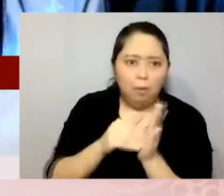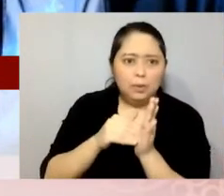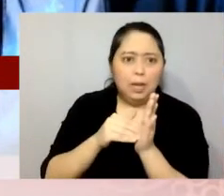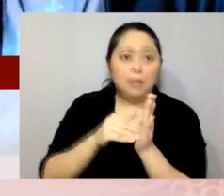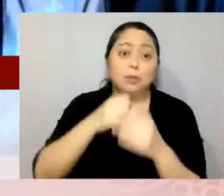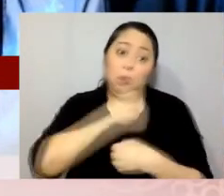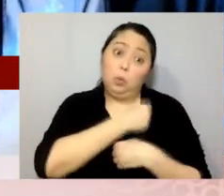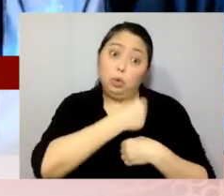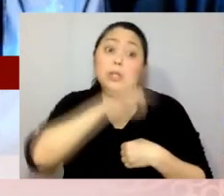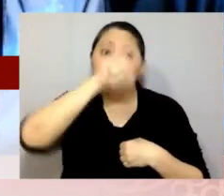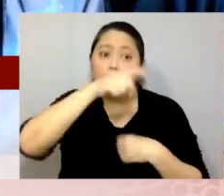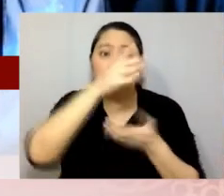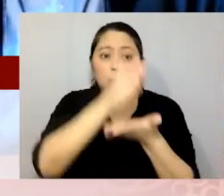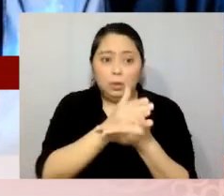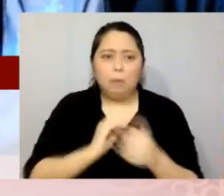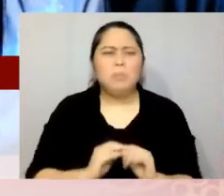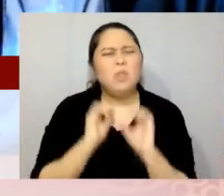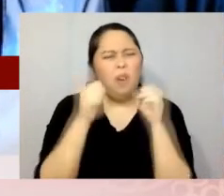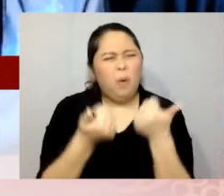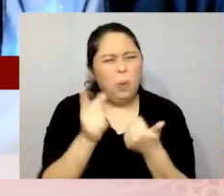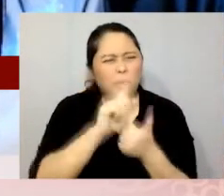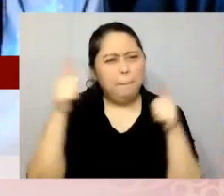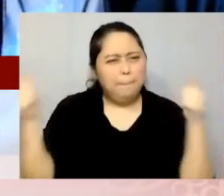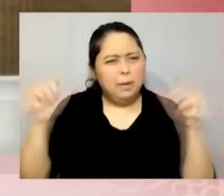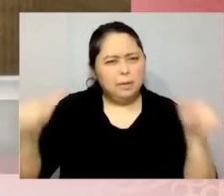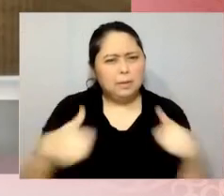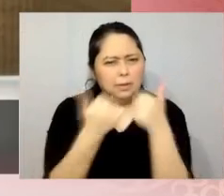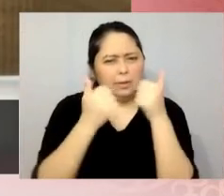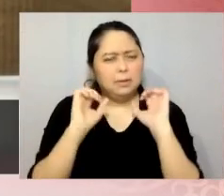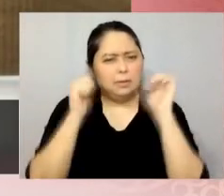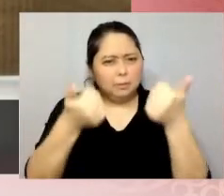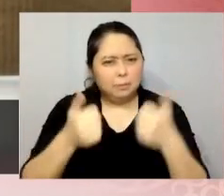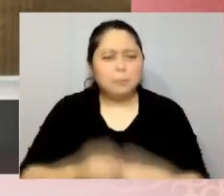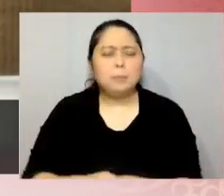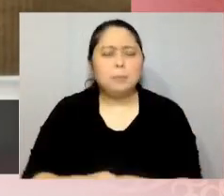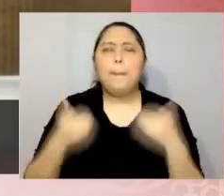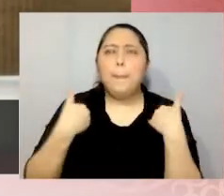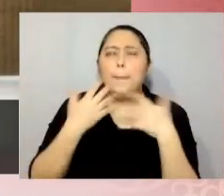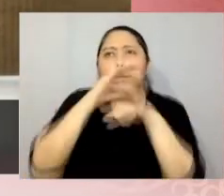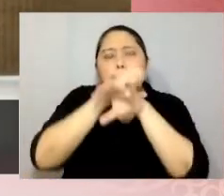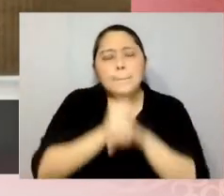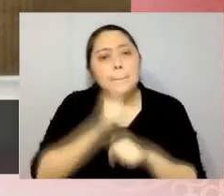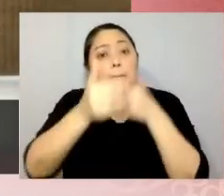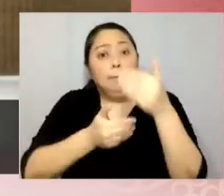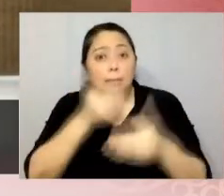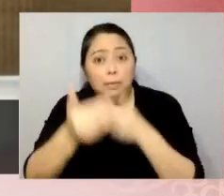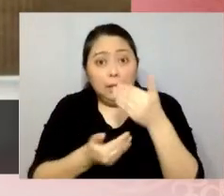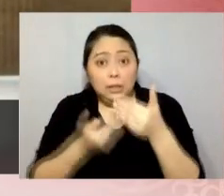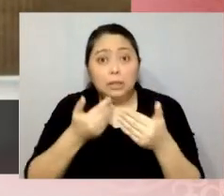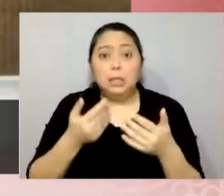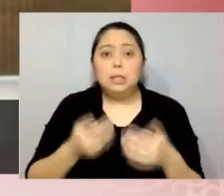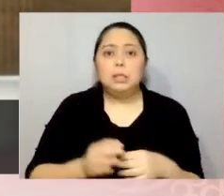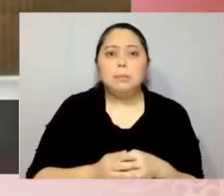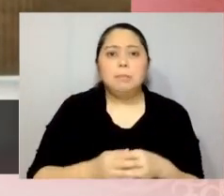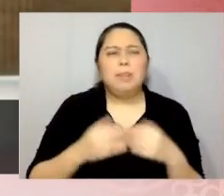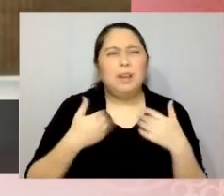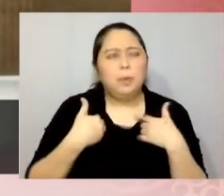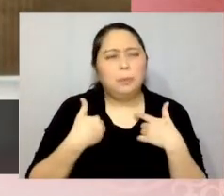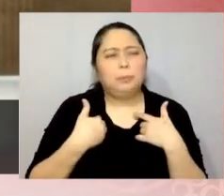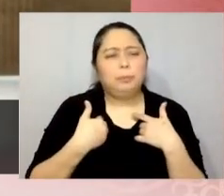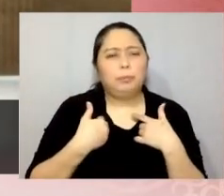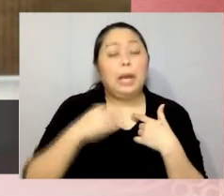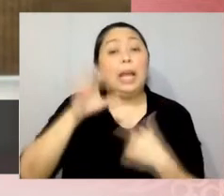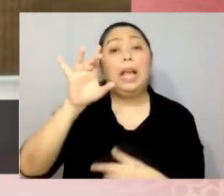biggest challenges when it comes to arm decommissioning? Yung pong decommissioning process, Karen, ay isa lang sa